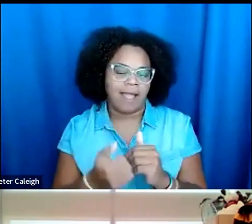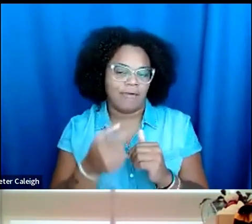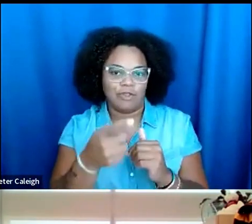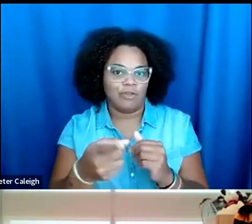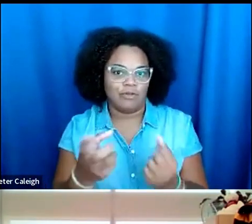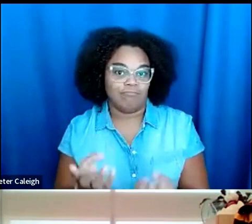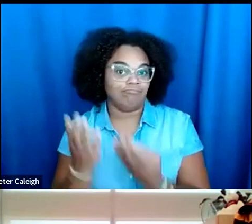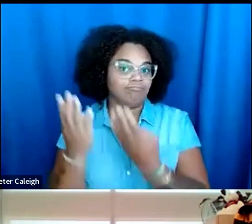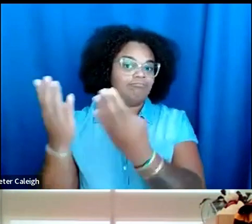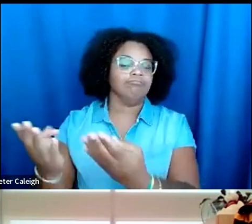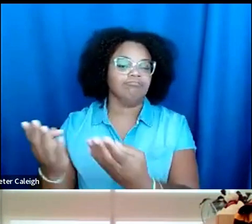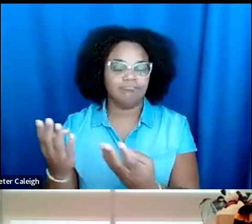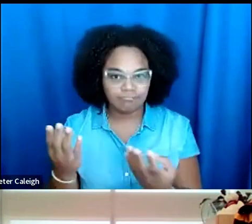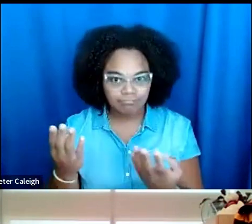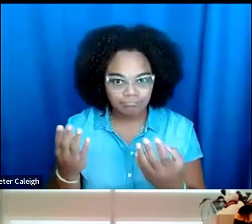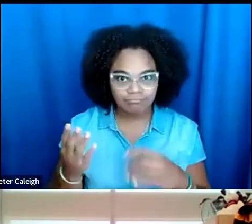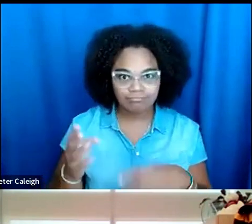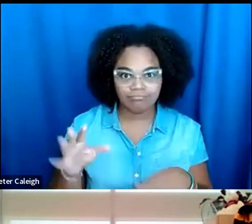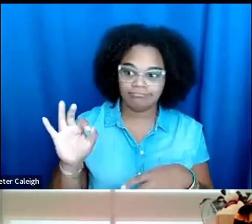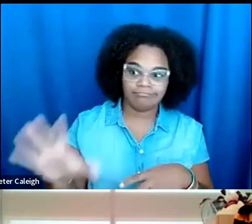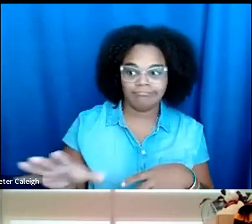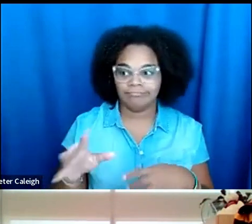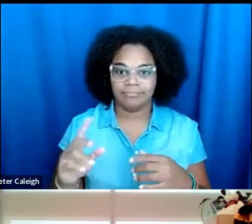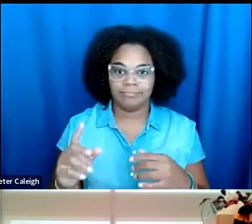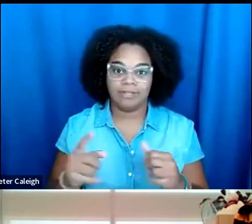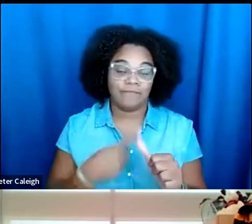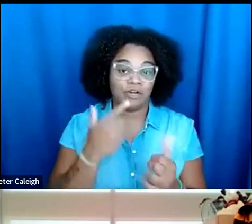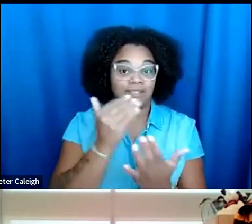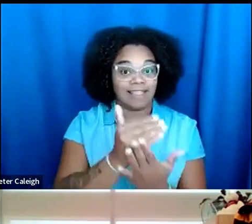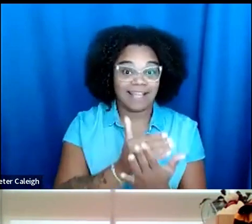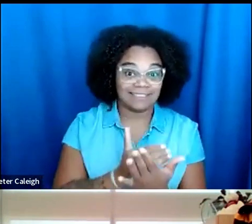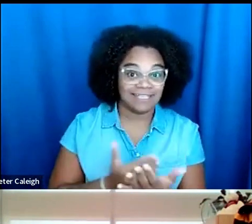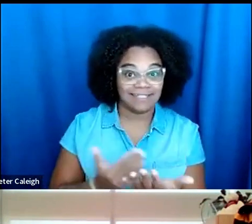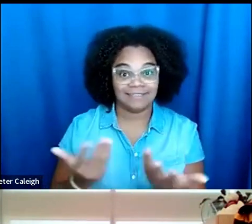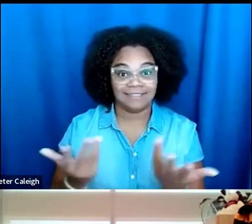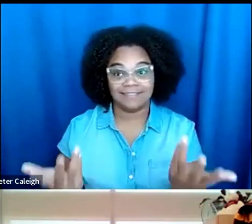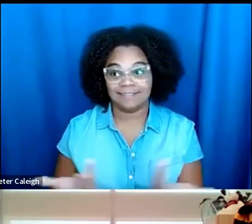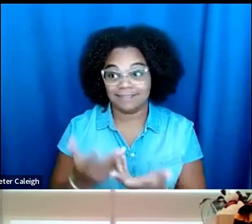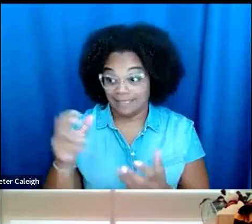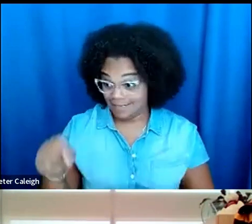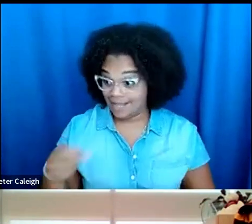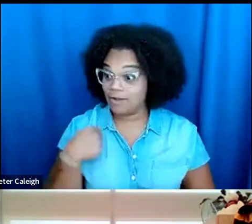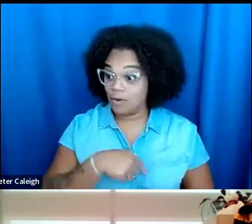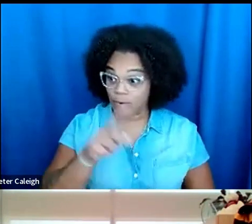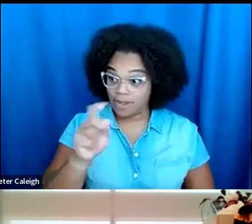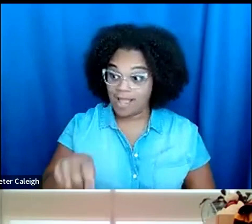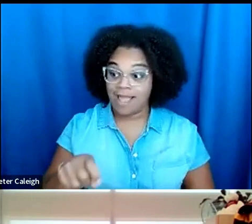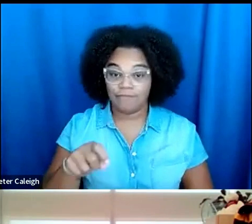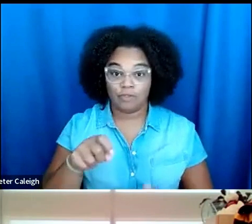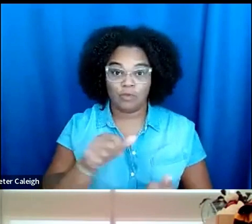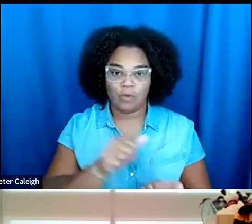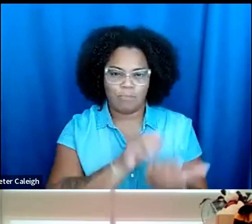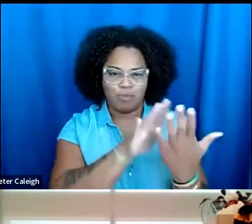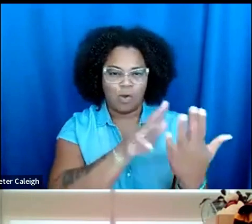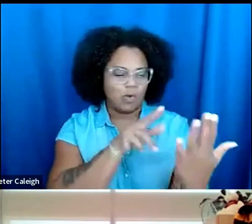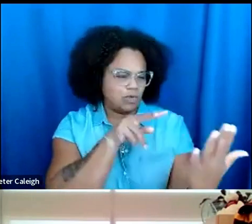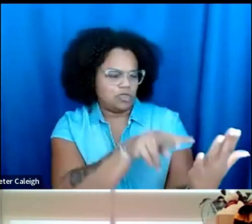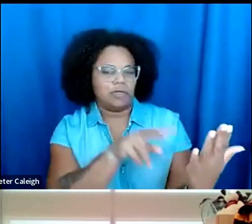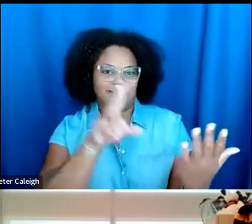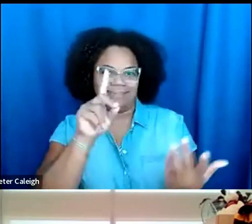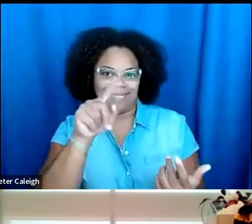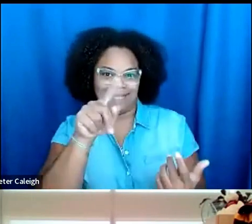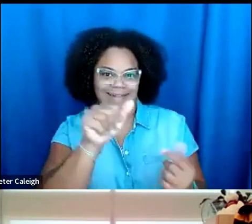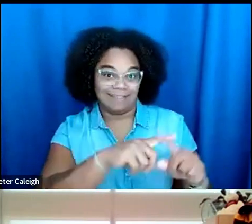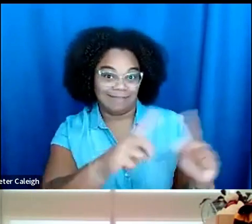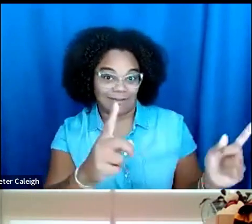hey, here's some, and the first lesson Dr. Manning has just said is, yes, we have to look at data differently. We have to look at credit